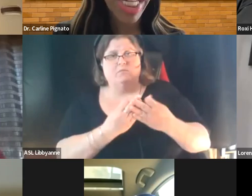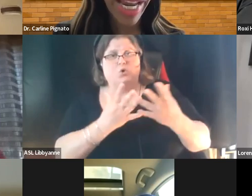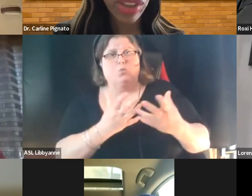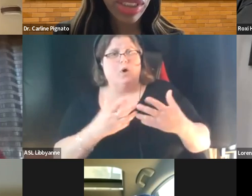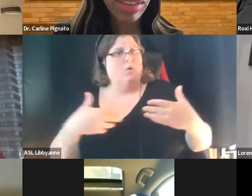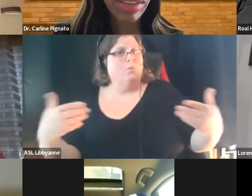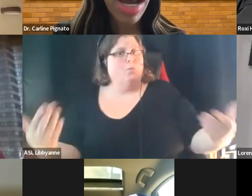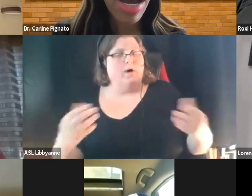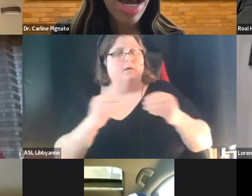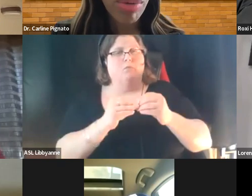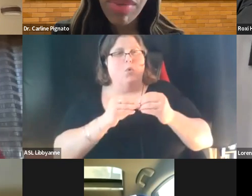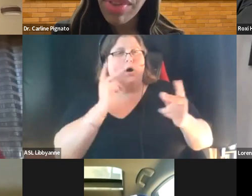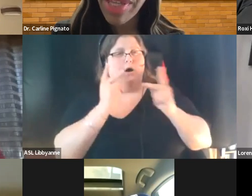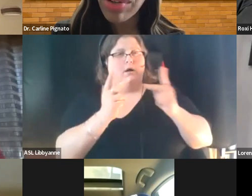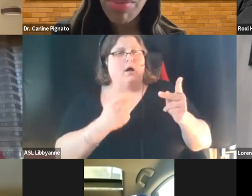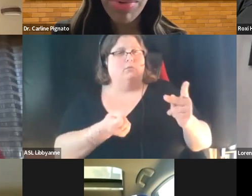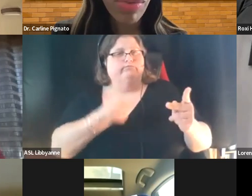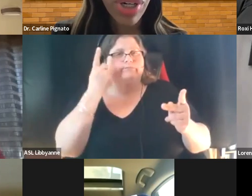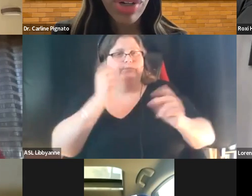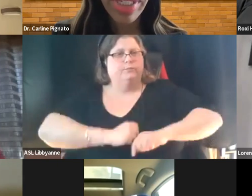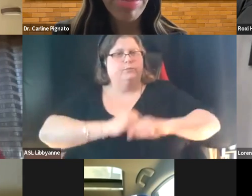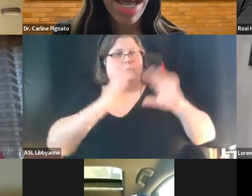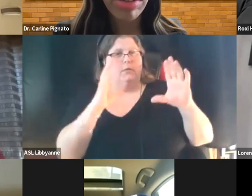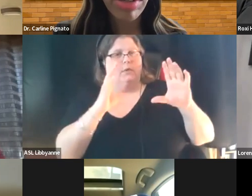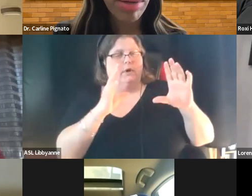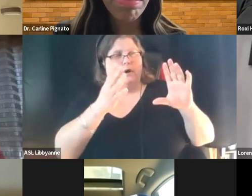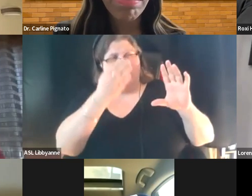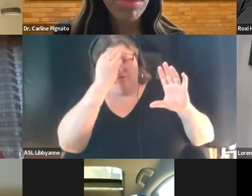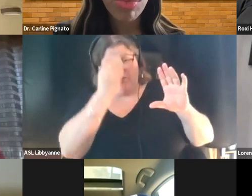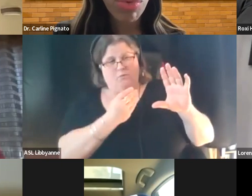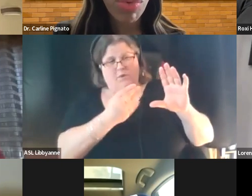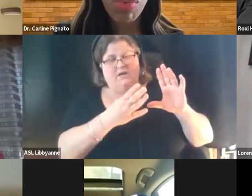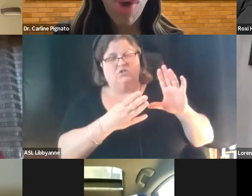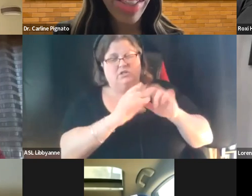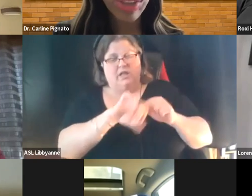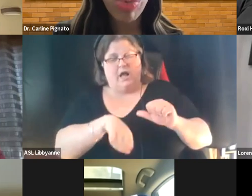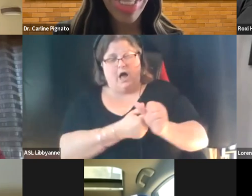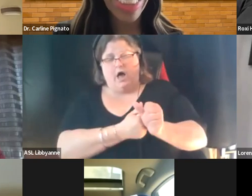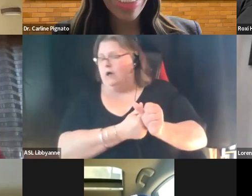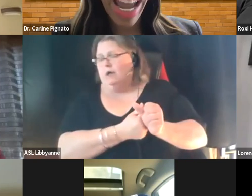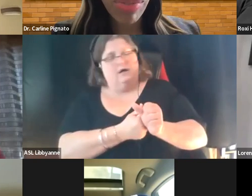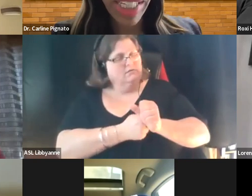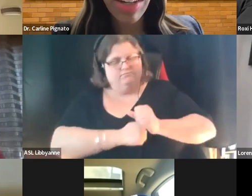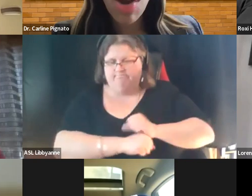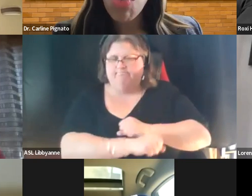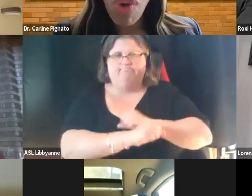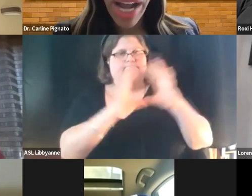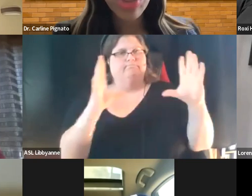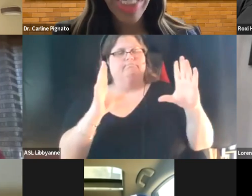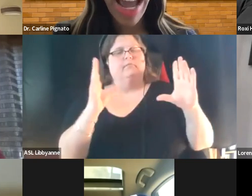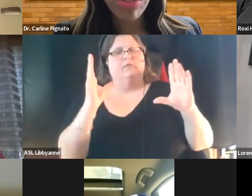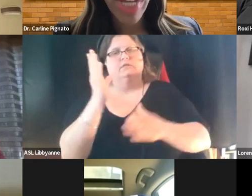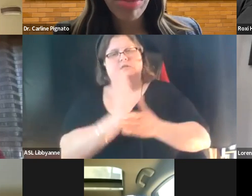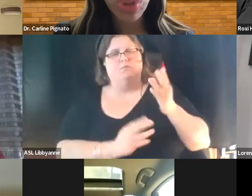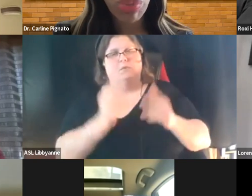in communication. There were a couple of wonderings about why the superintendent left and why